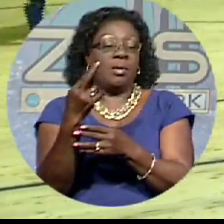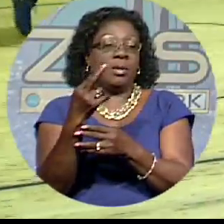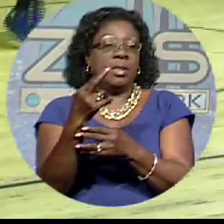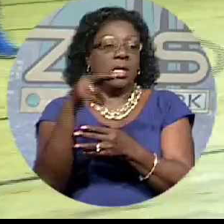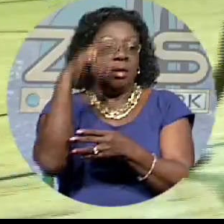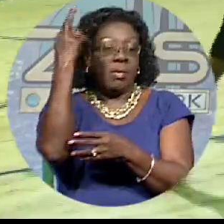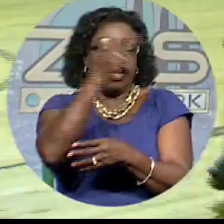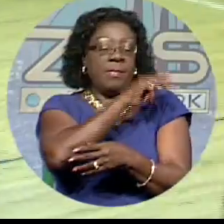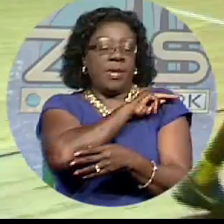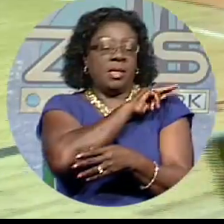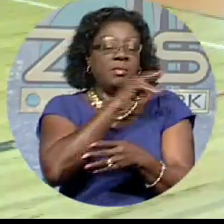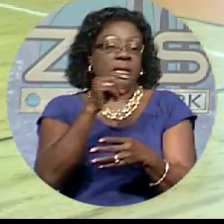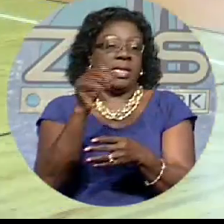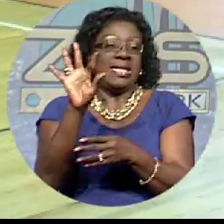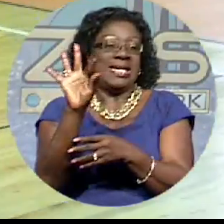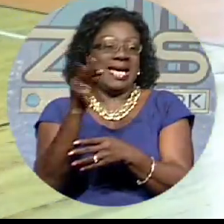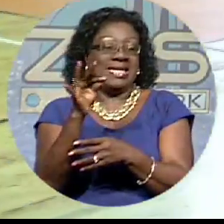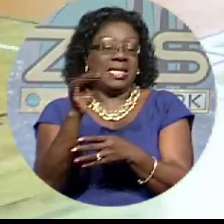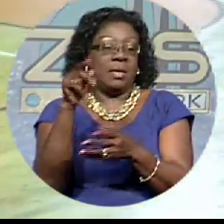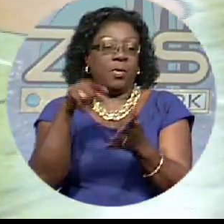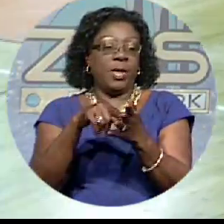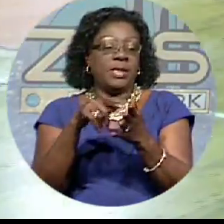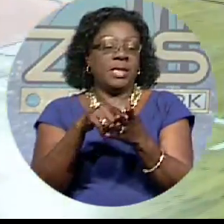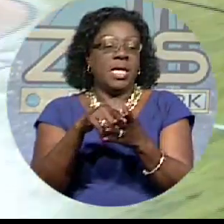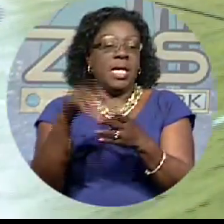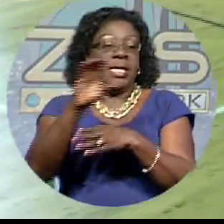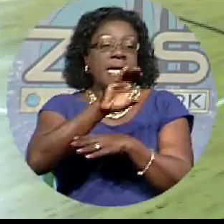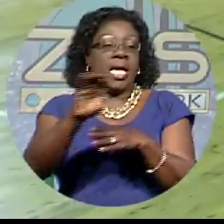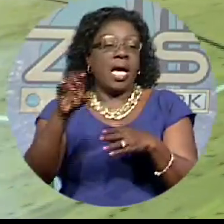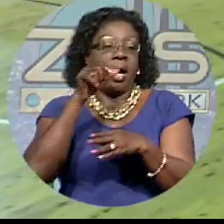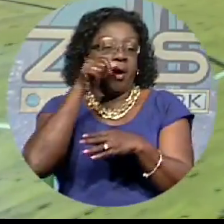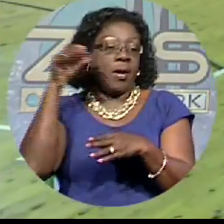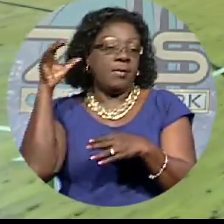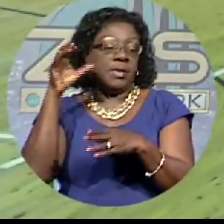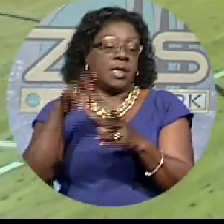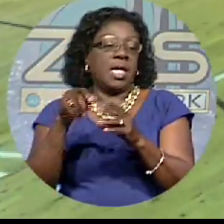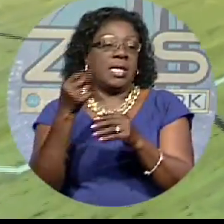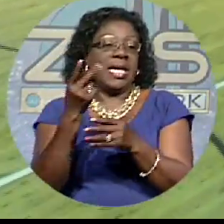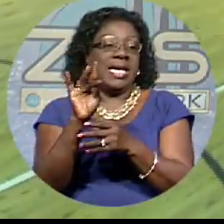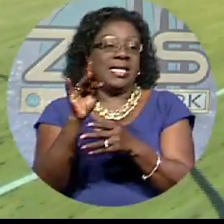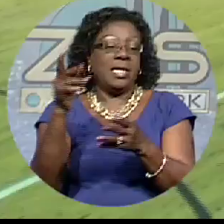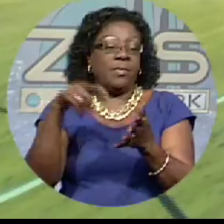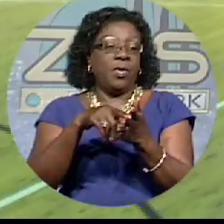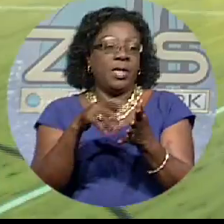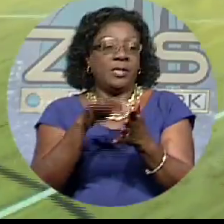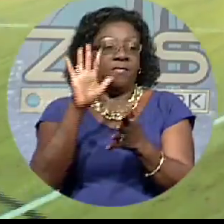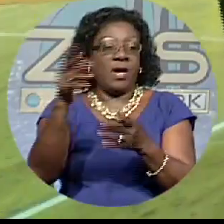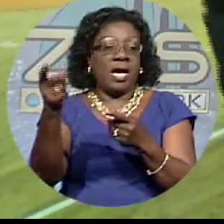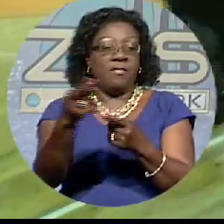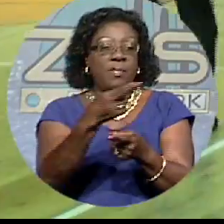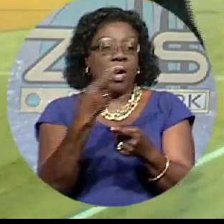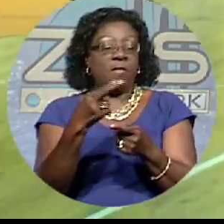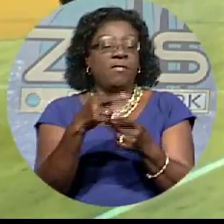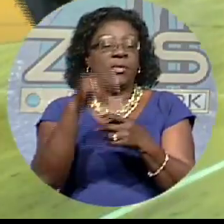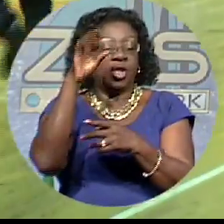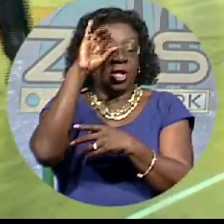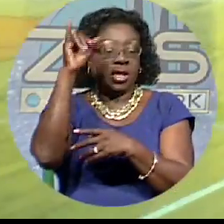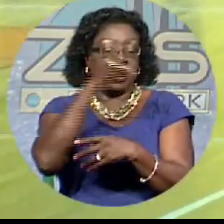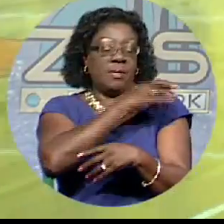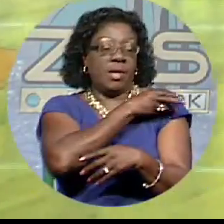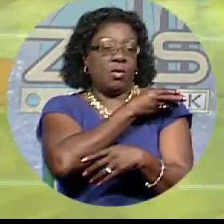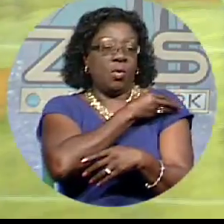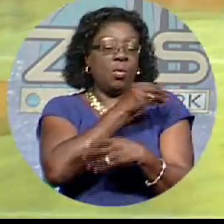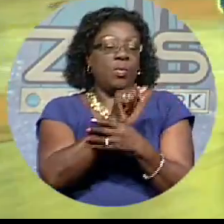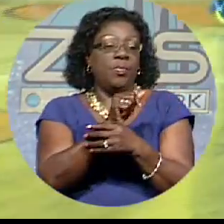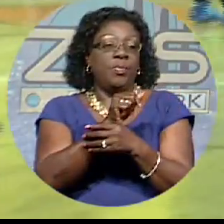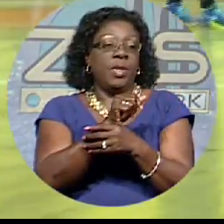Williams netted 13 points. The Caribs got 18 points and 5 rebounds from Justin Munro in the loss. In the feature game, the PJ Stingers defeated the